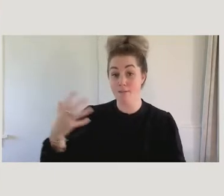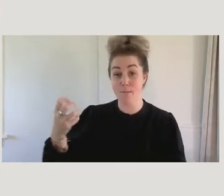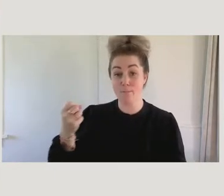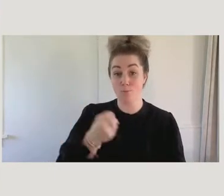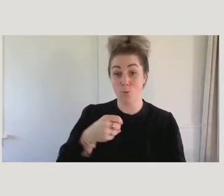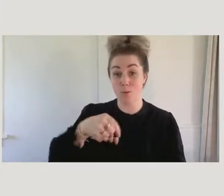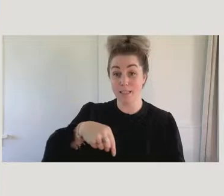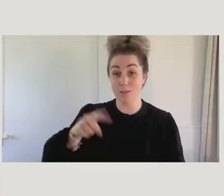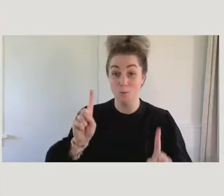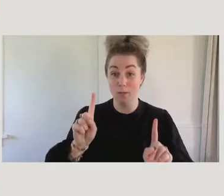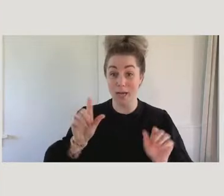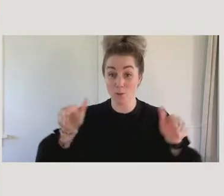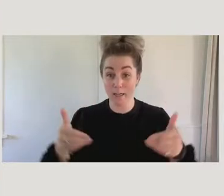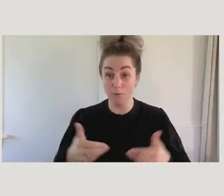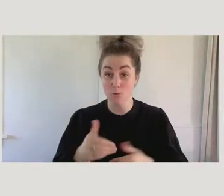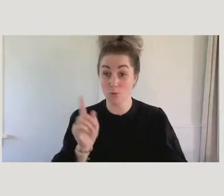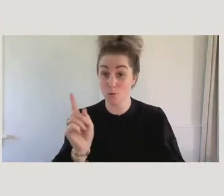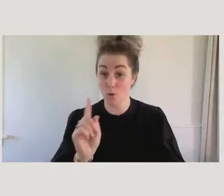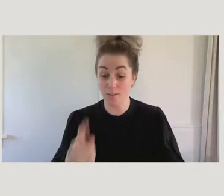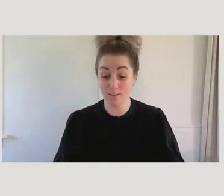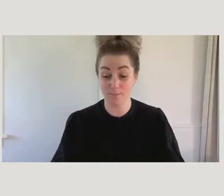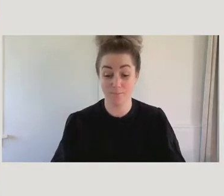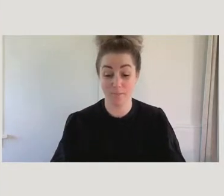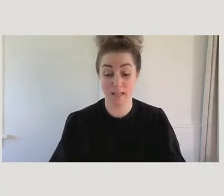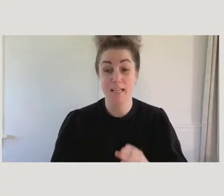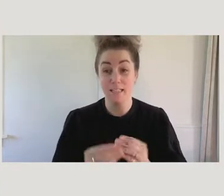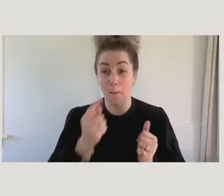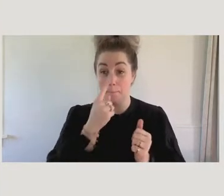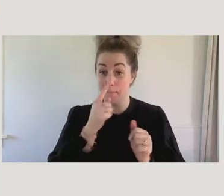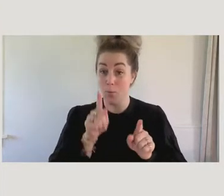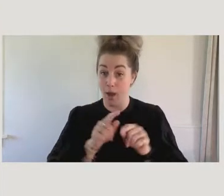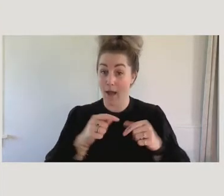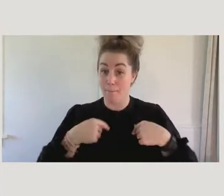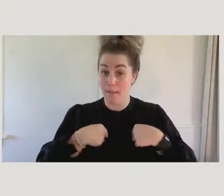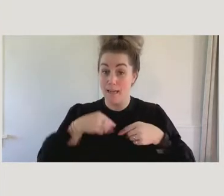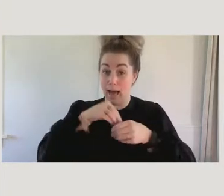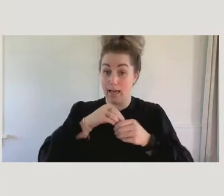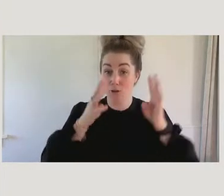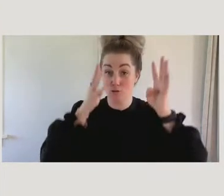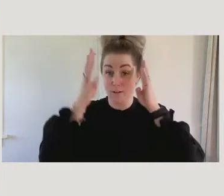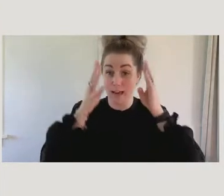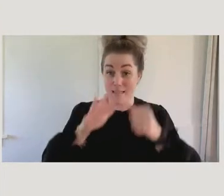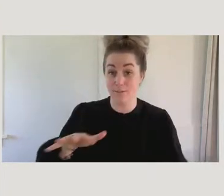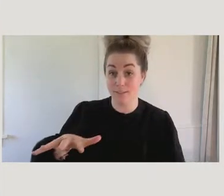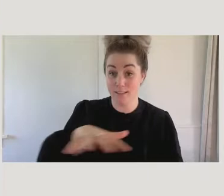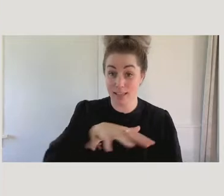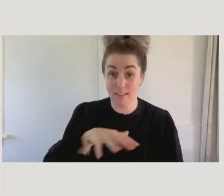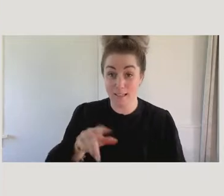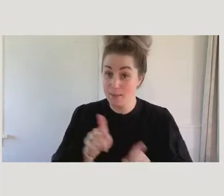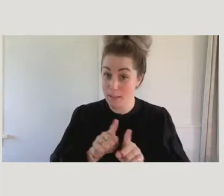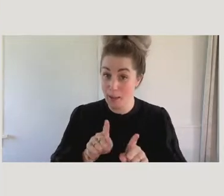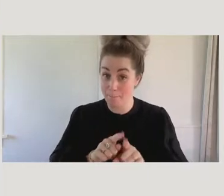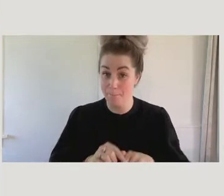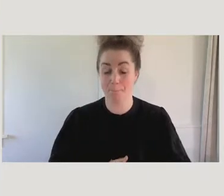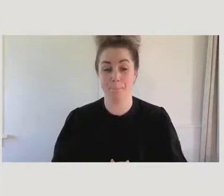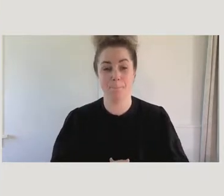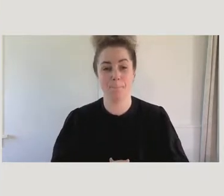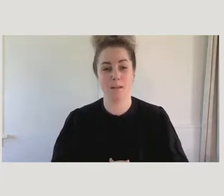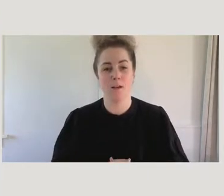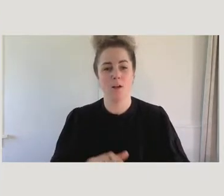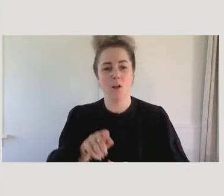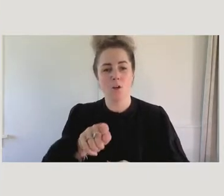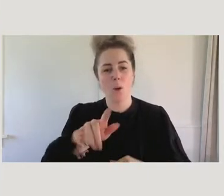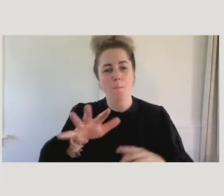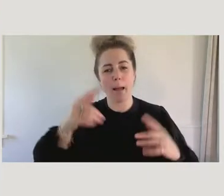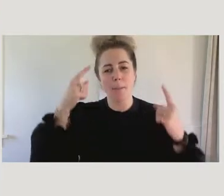to introduce you to some people who like myself are in the creative sector now you would have thought that of course